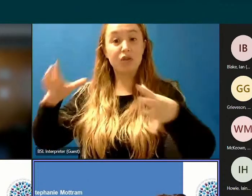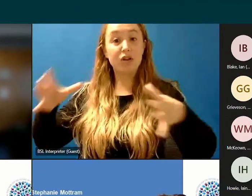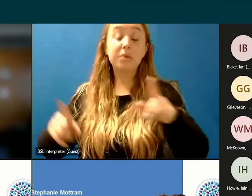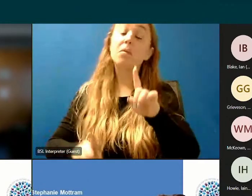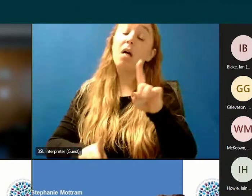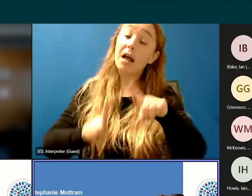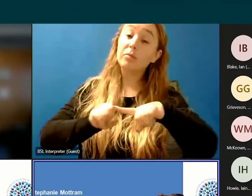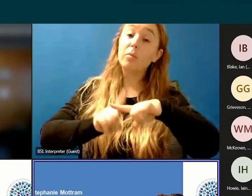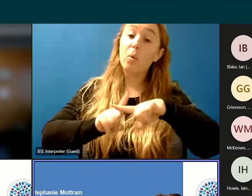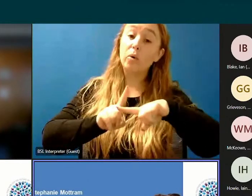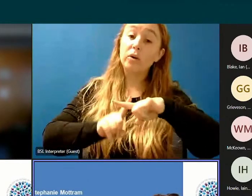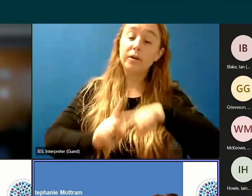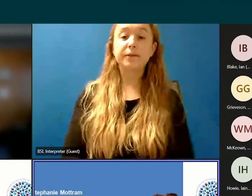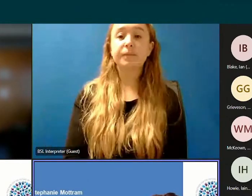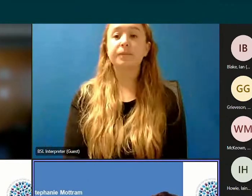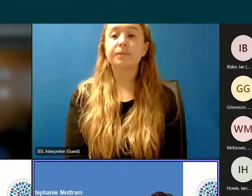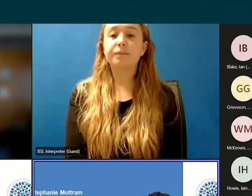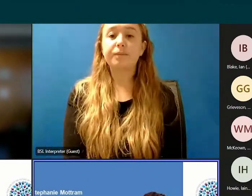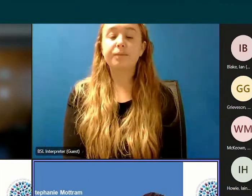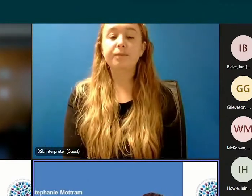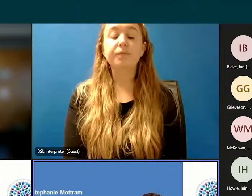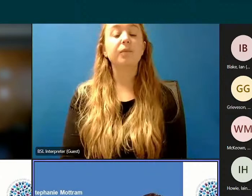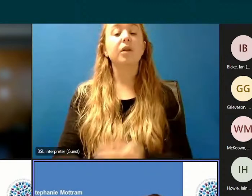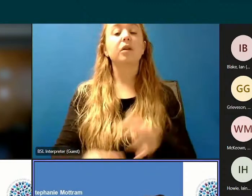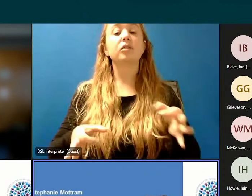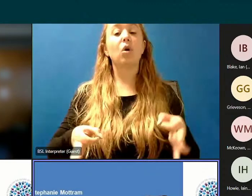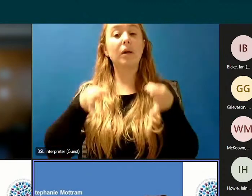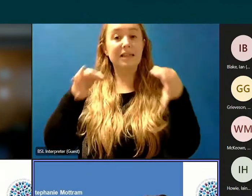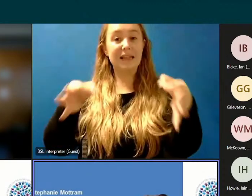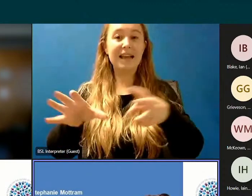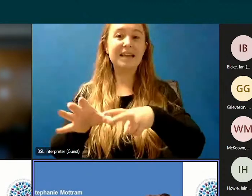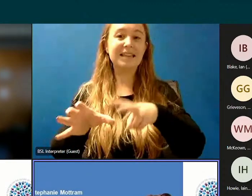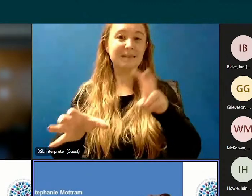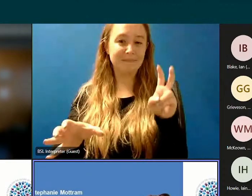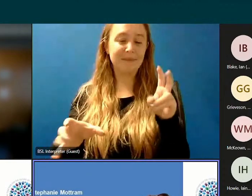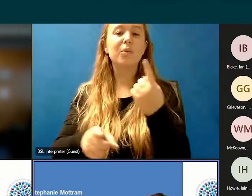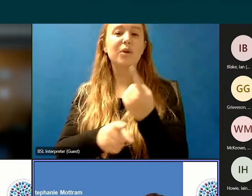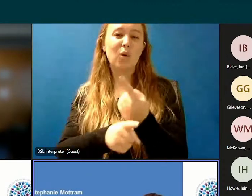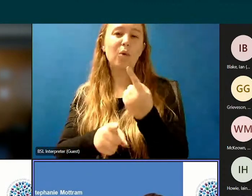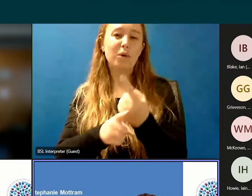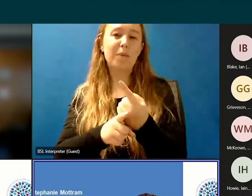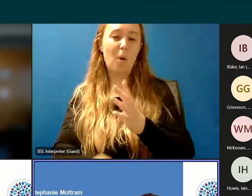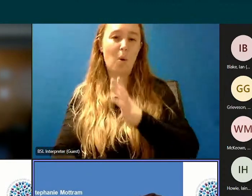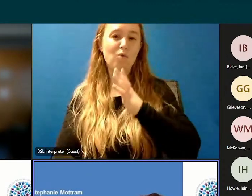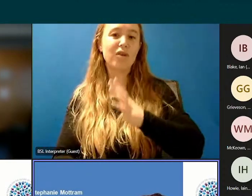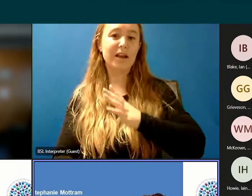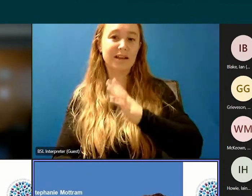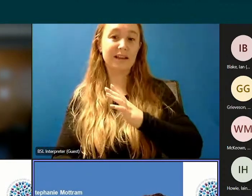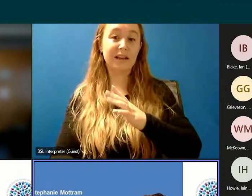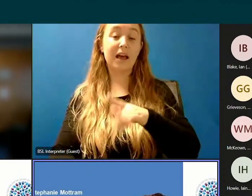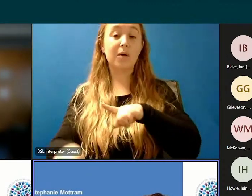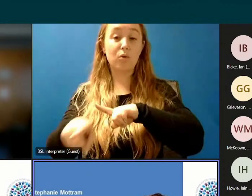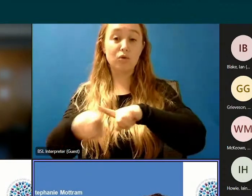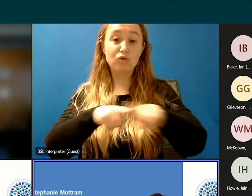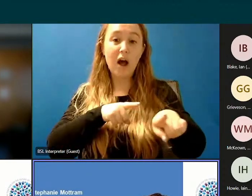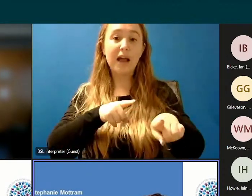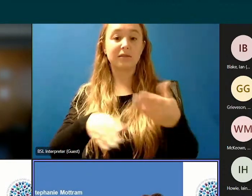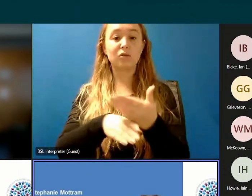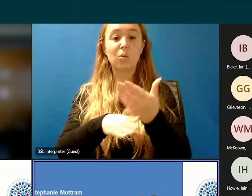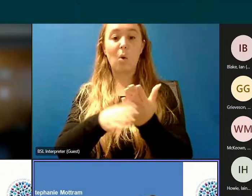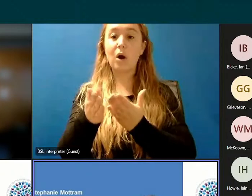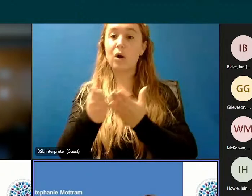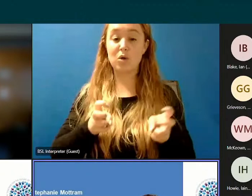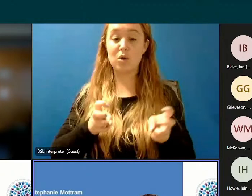And then the delays we have touched on, and I totally we continue to work right across the system and that. But